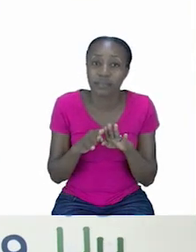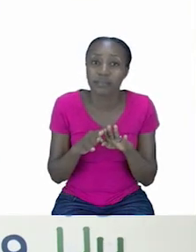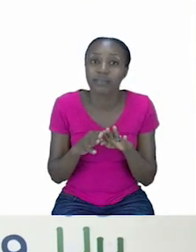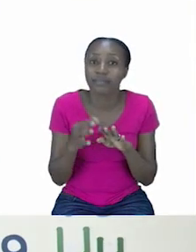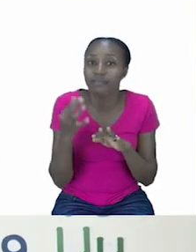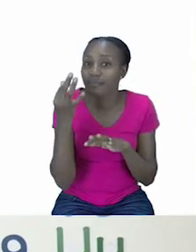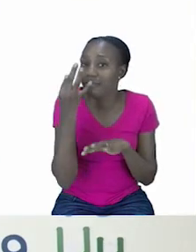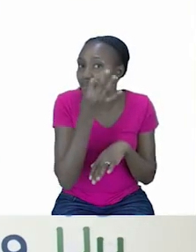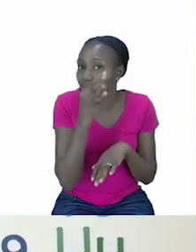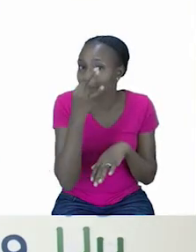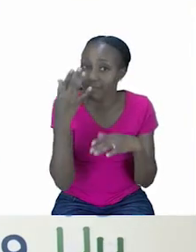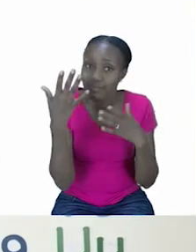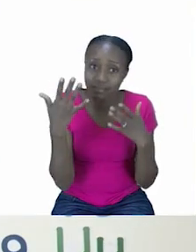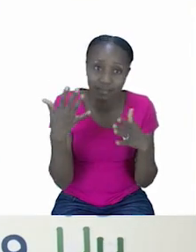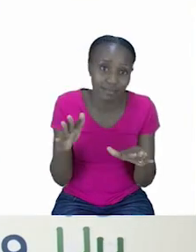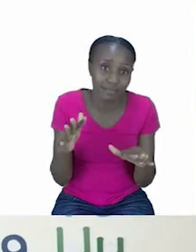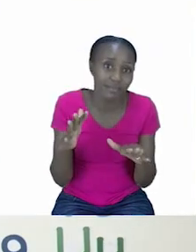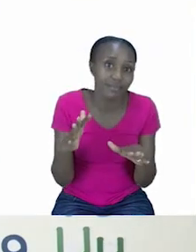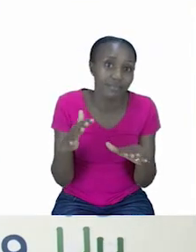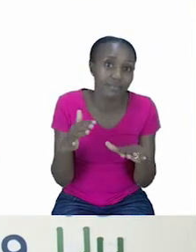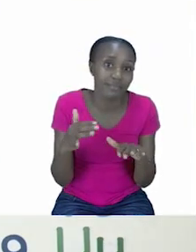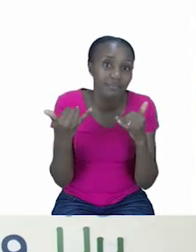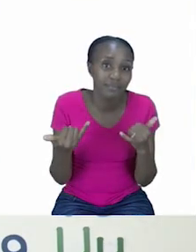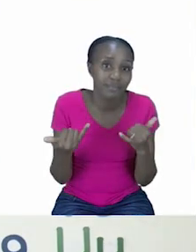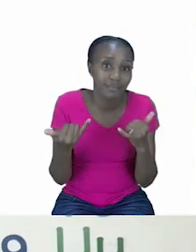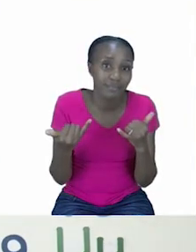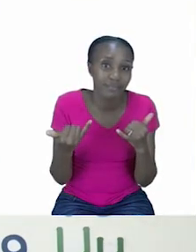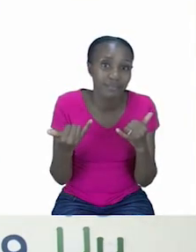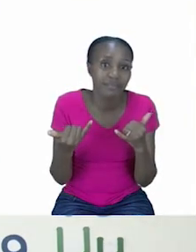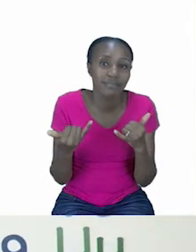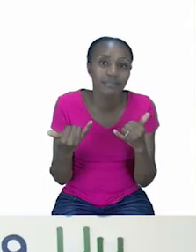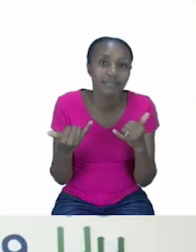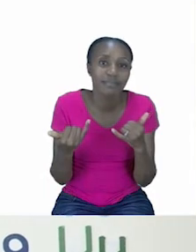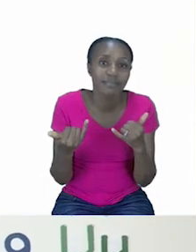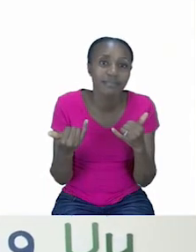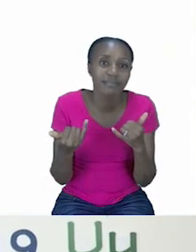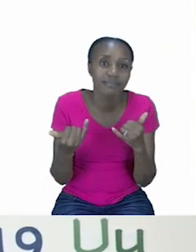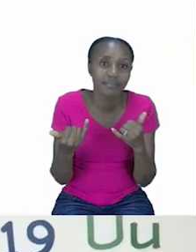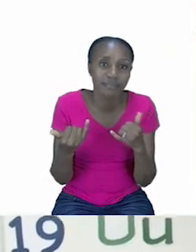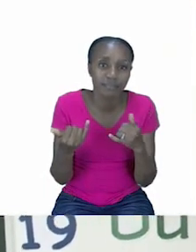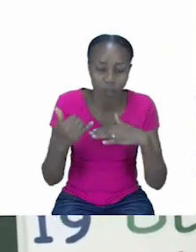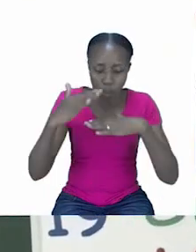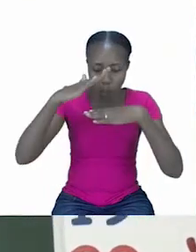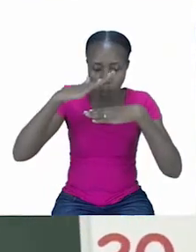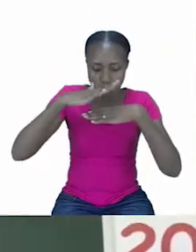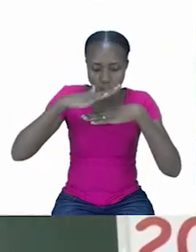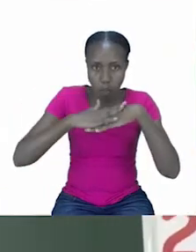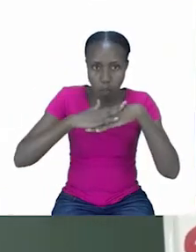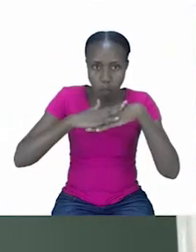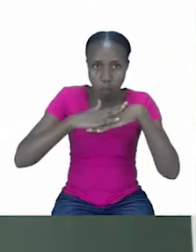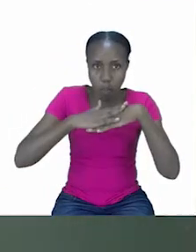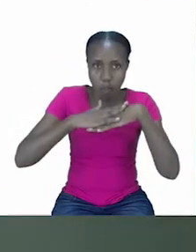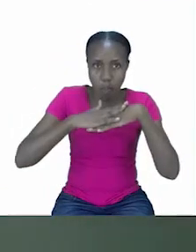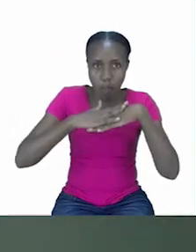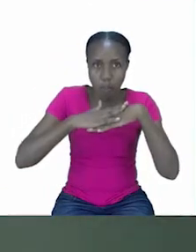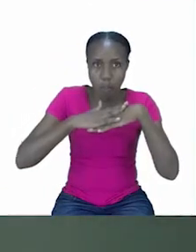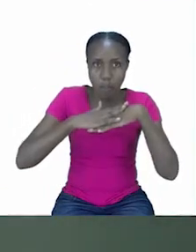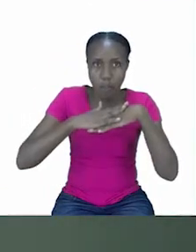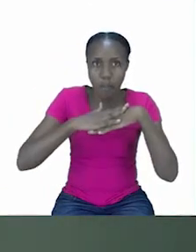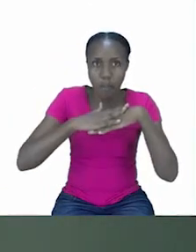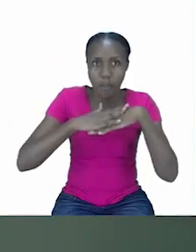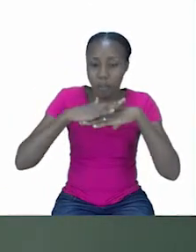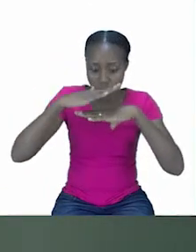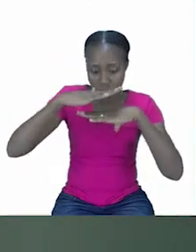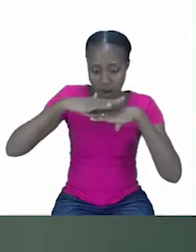like this box. Now it is asking us to decorate the top. So the top of the